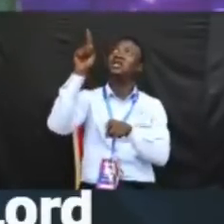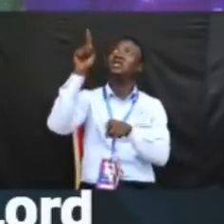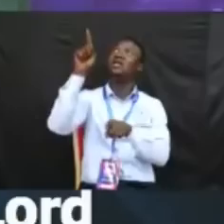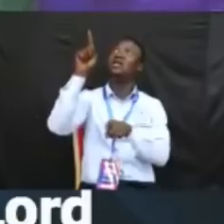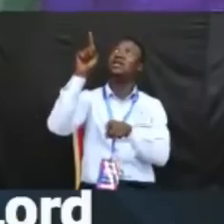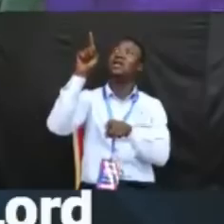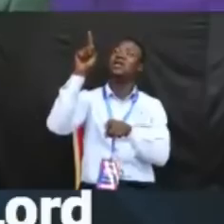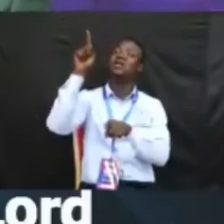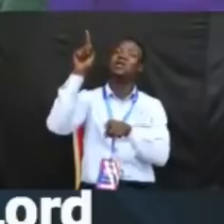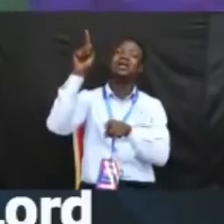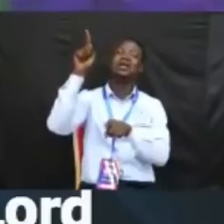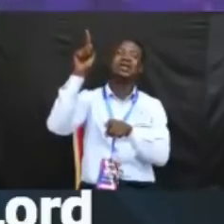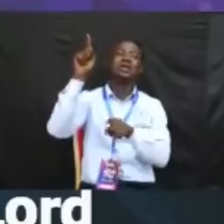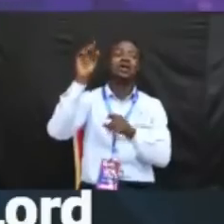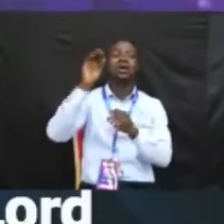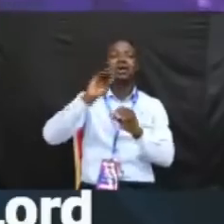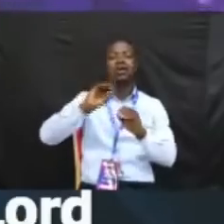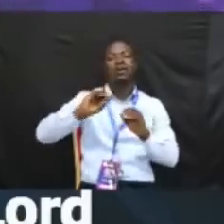thee?